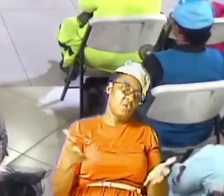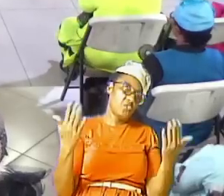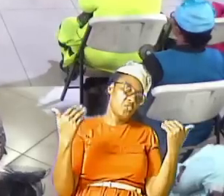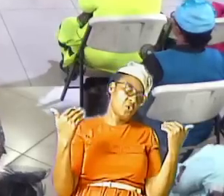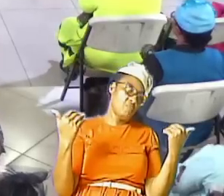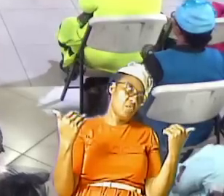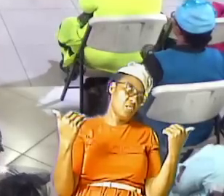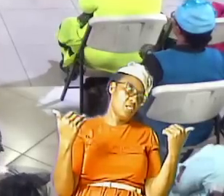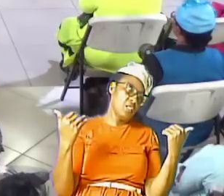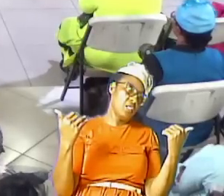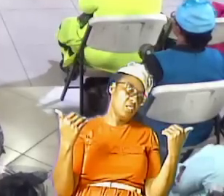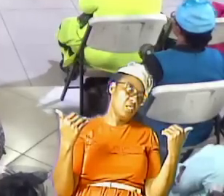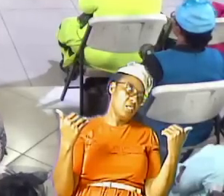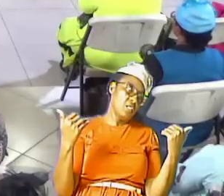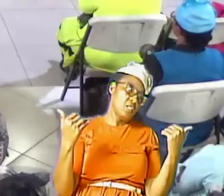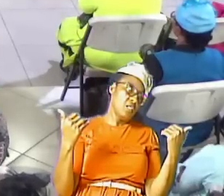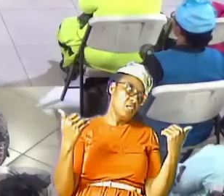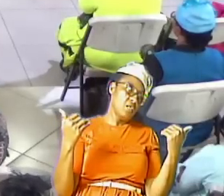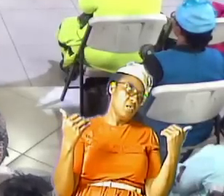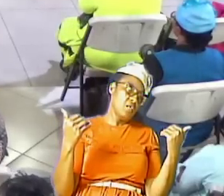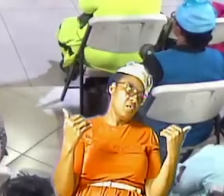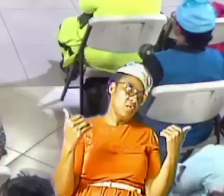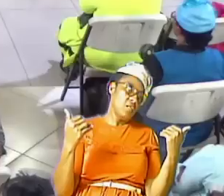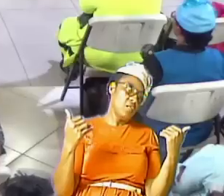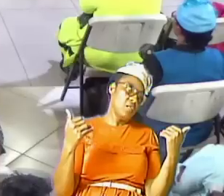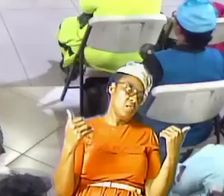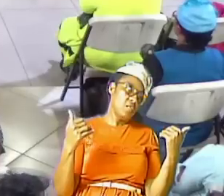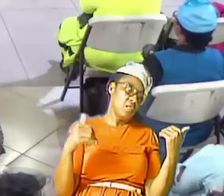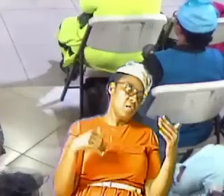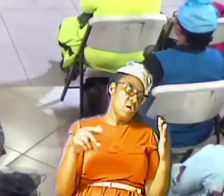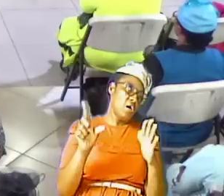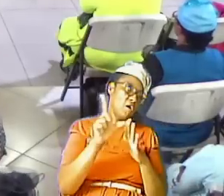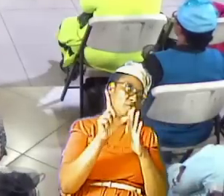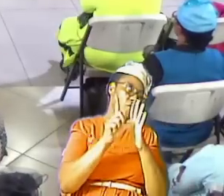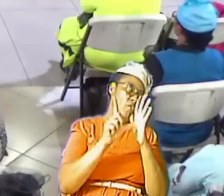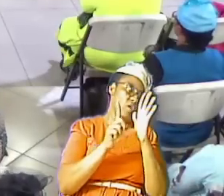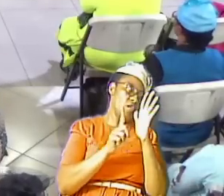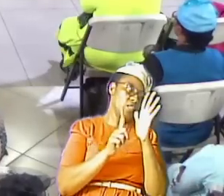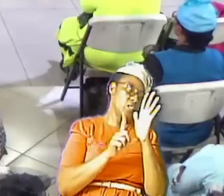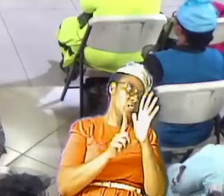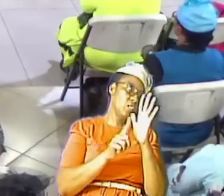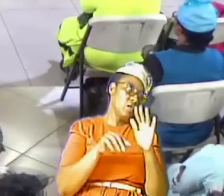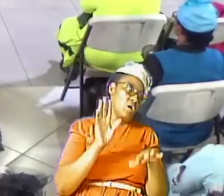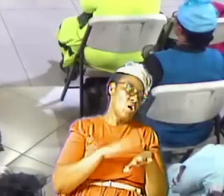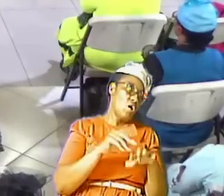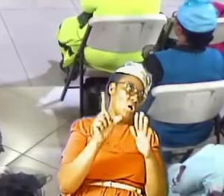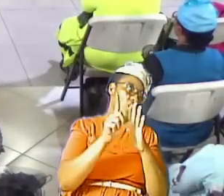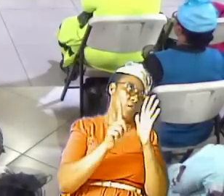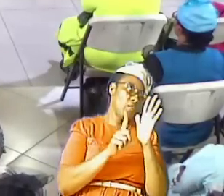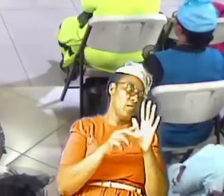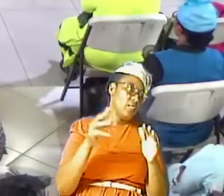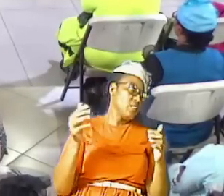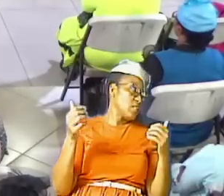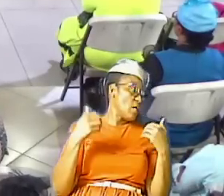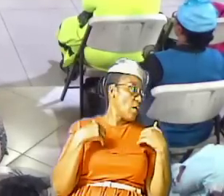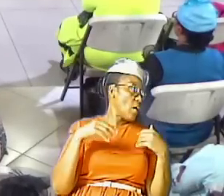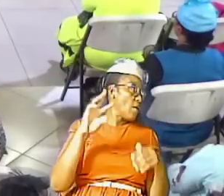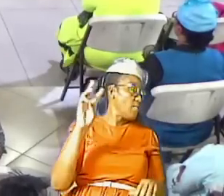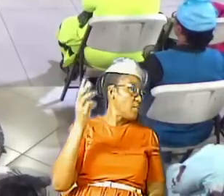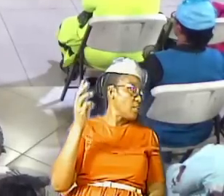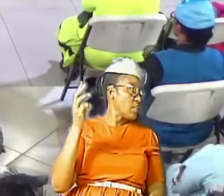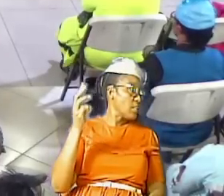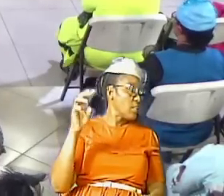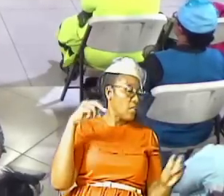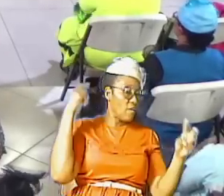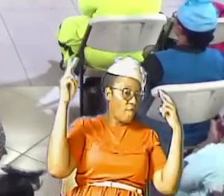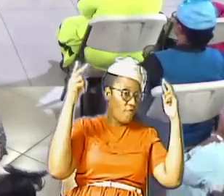in after the list was written up, but certainly on the list we have 16, amen, visitors, and we say,